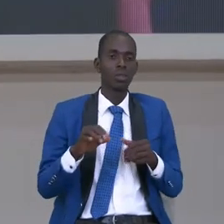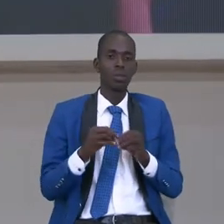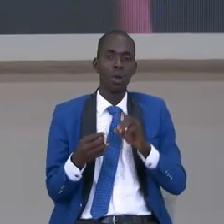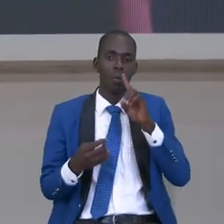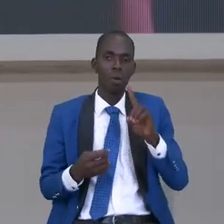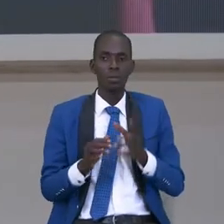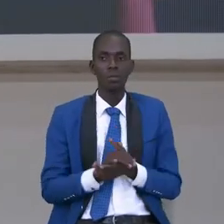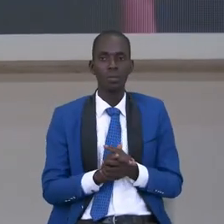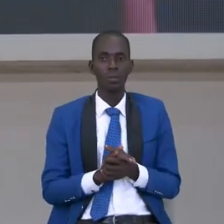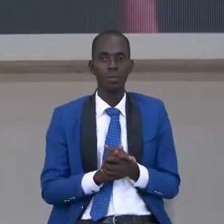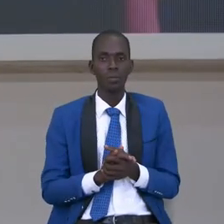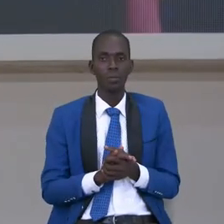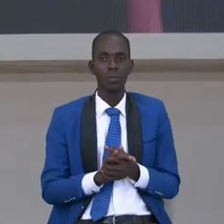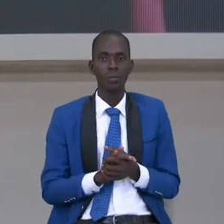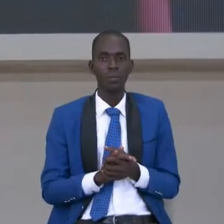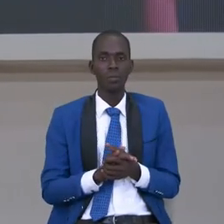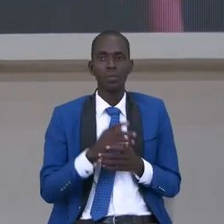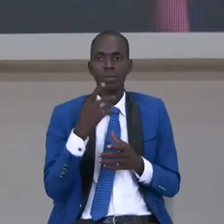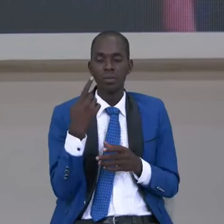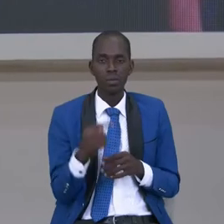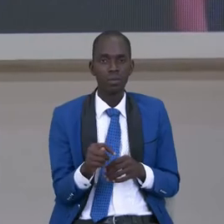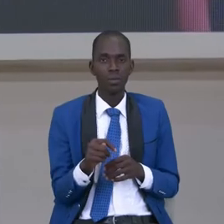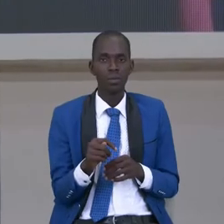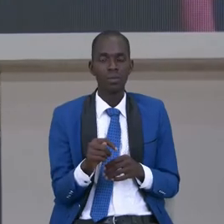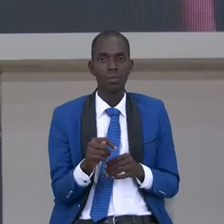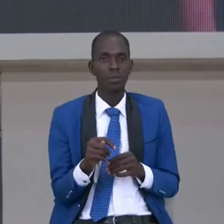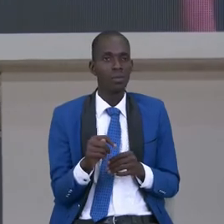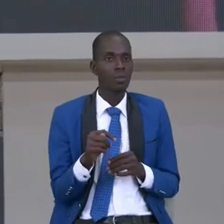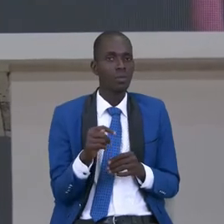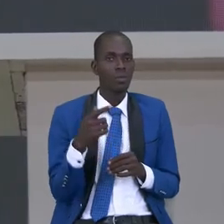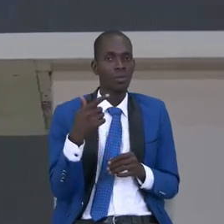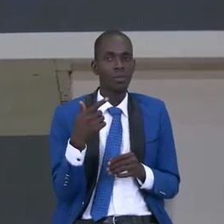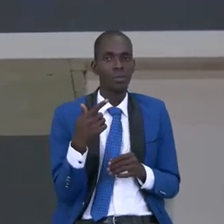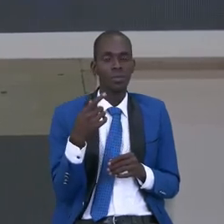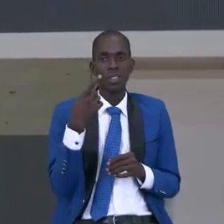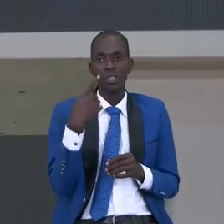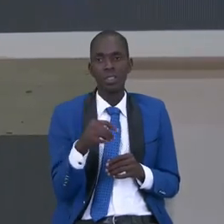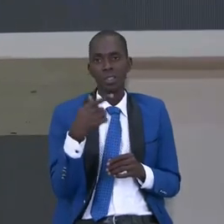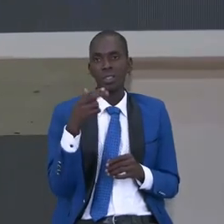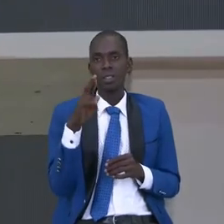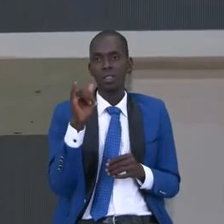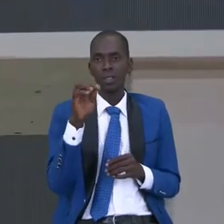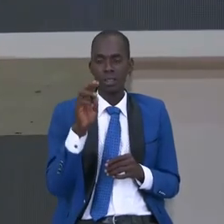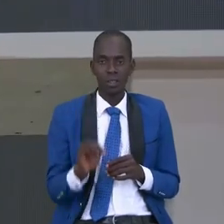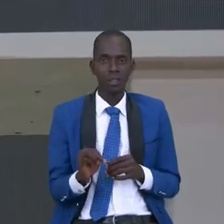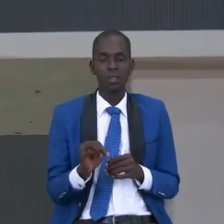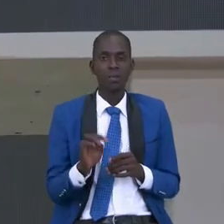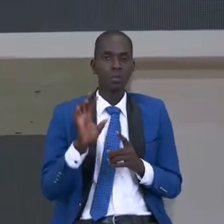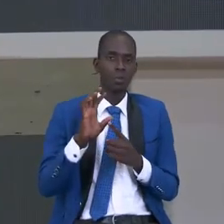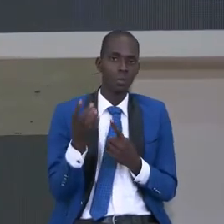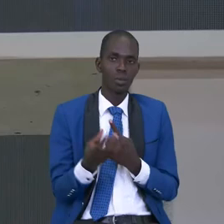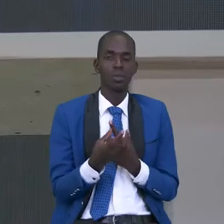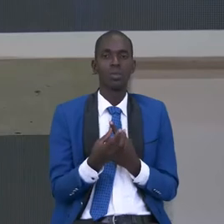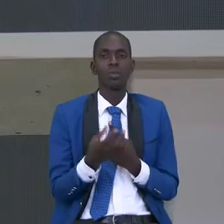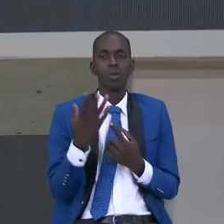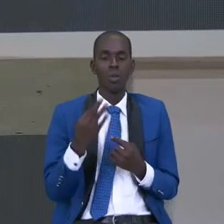one, the grim condition of lives in unbelief. Number